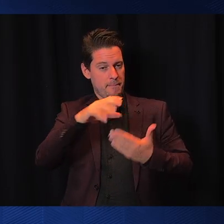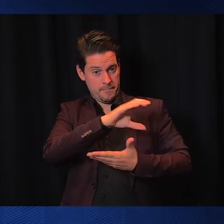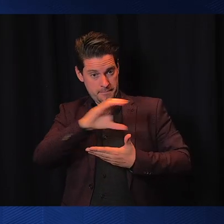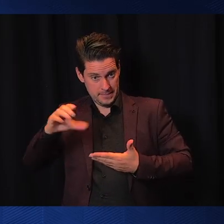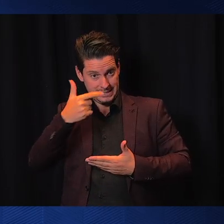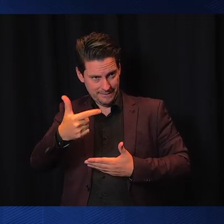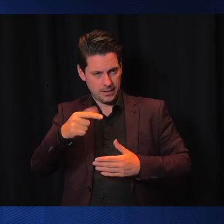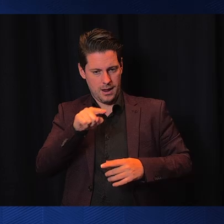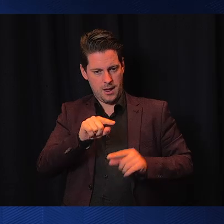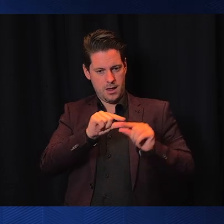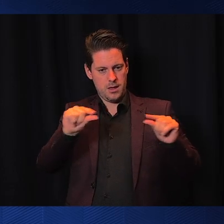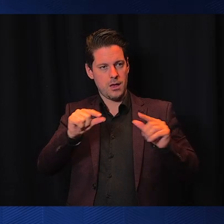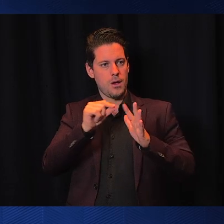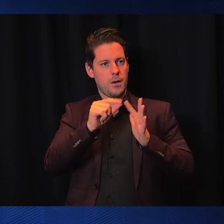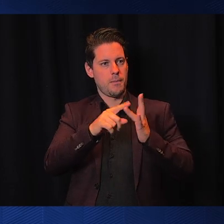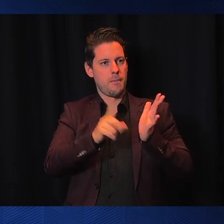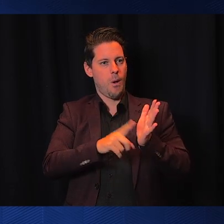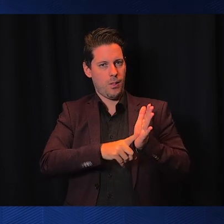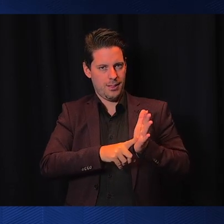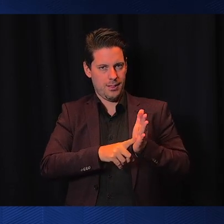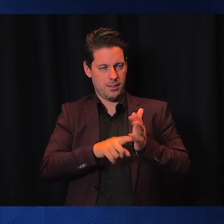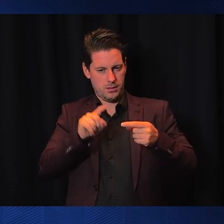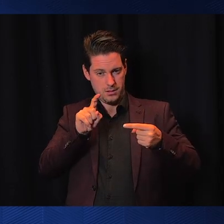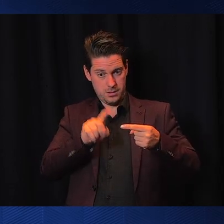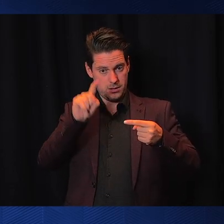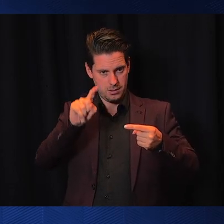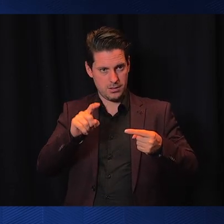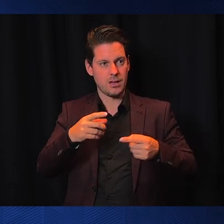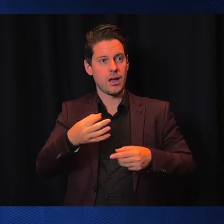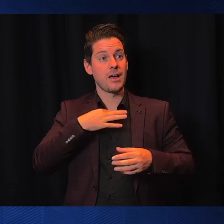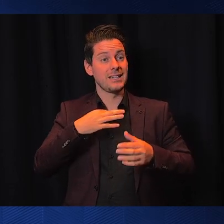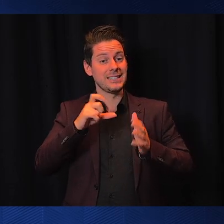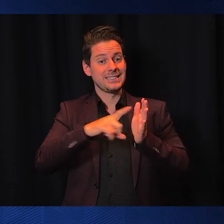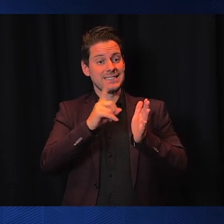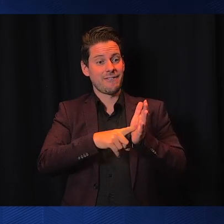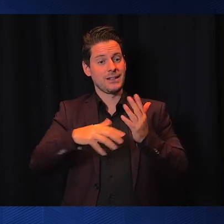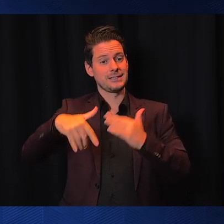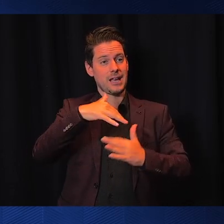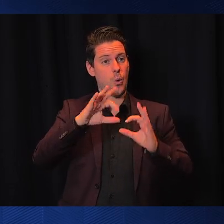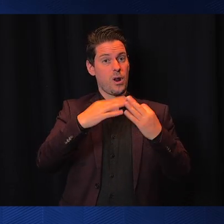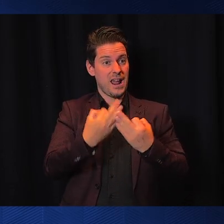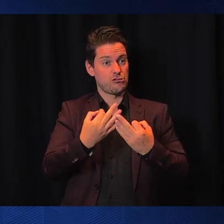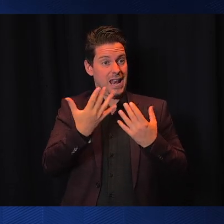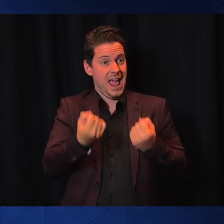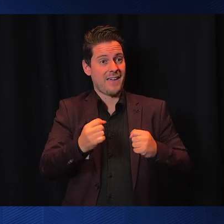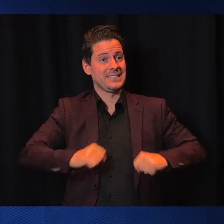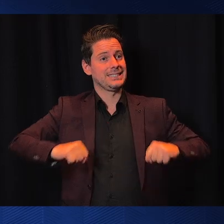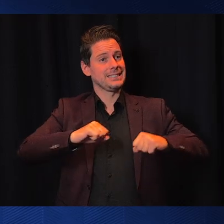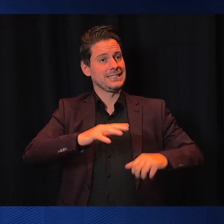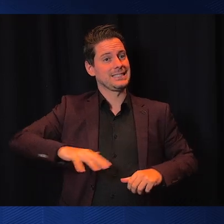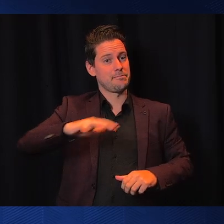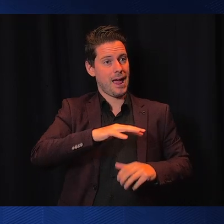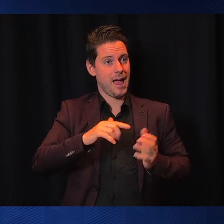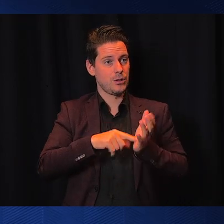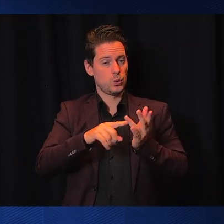on the poll, hopefully the question that will come up is, are civil society organisations given space to shape